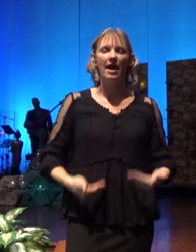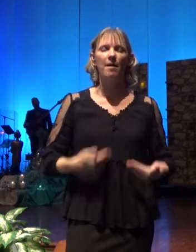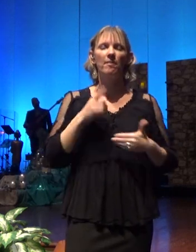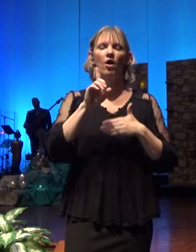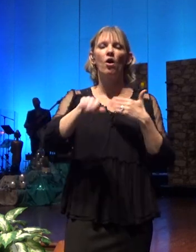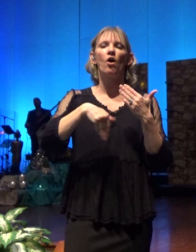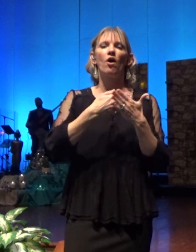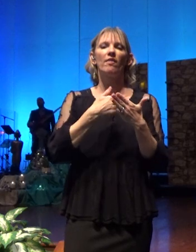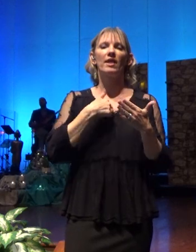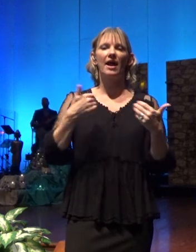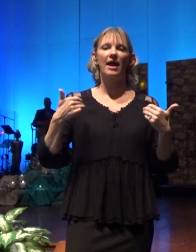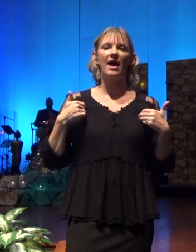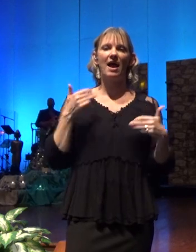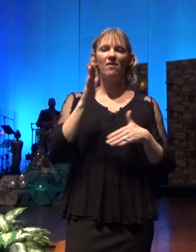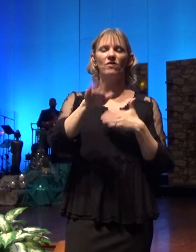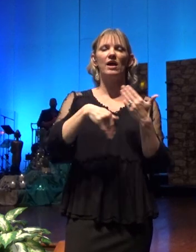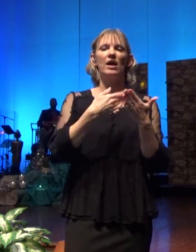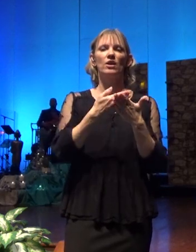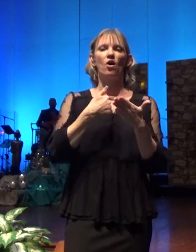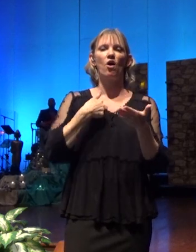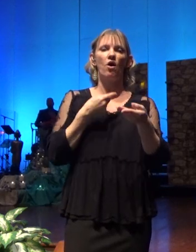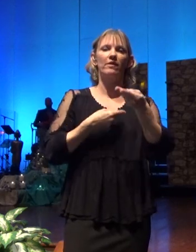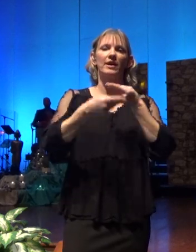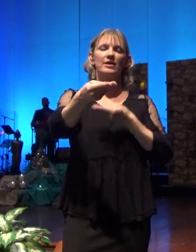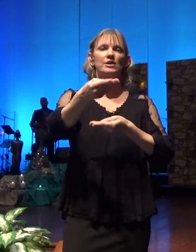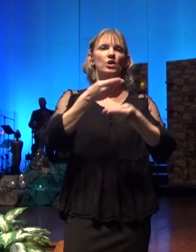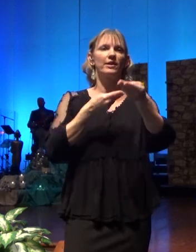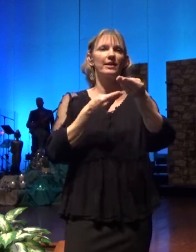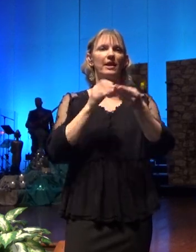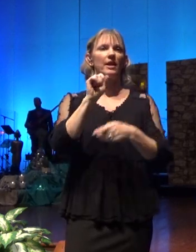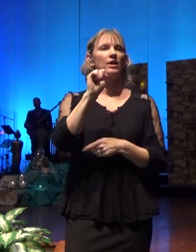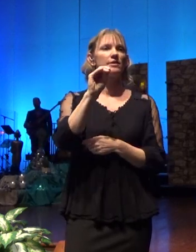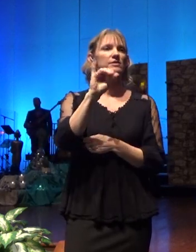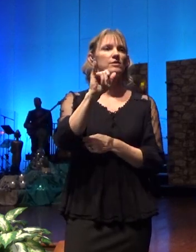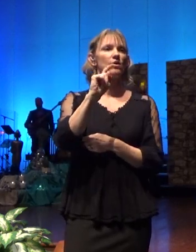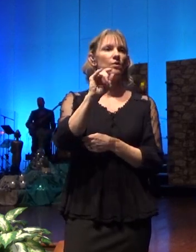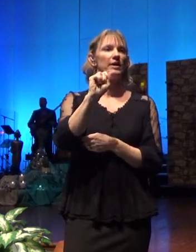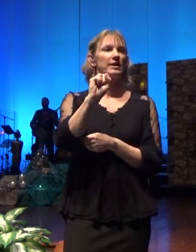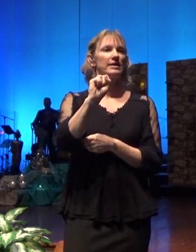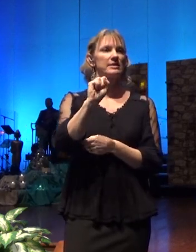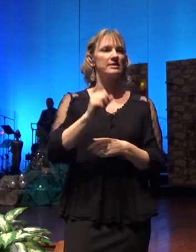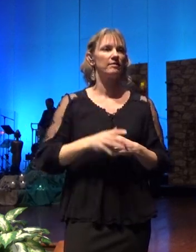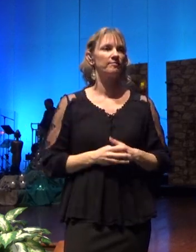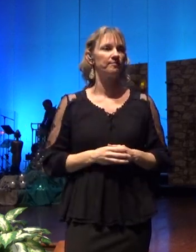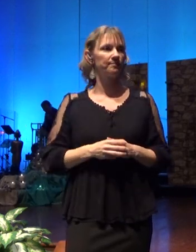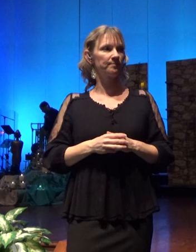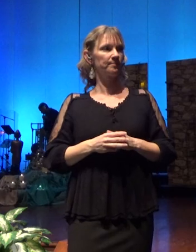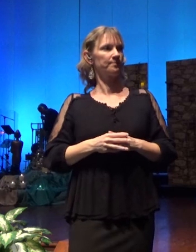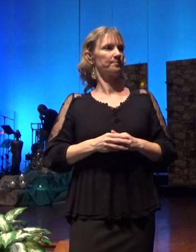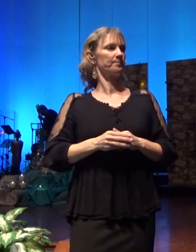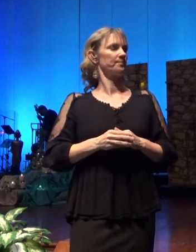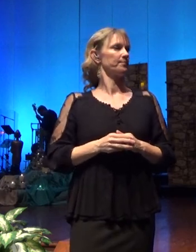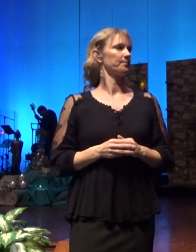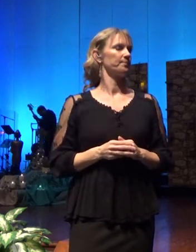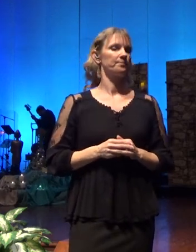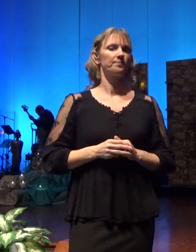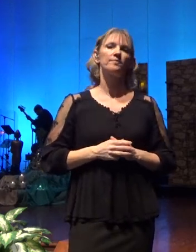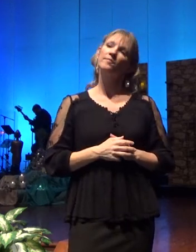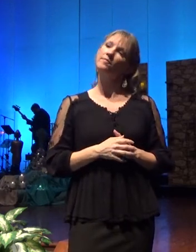am, all that I have, and all that I circulate. And so it is.